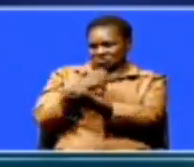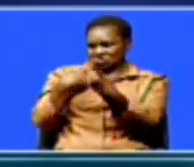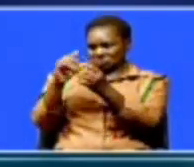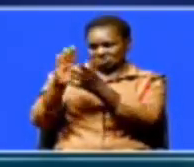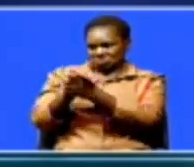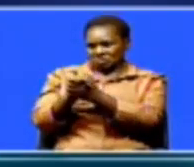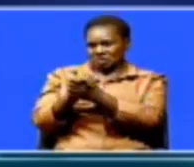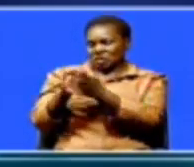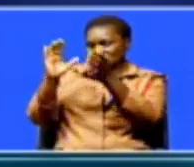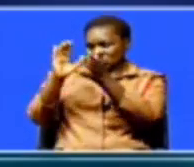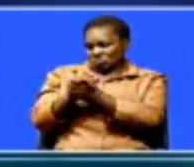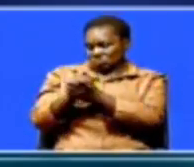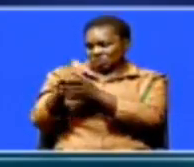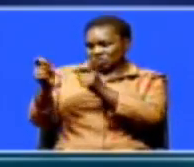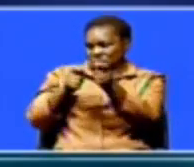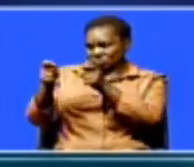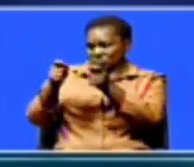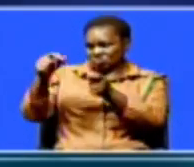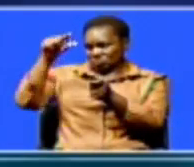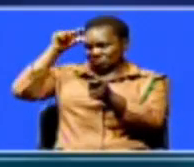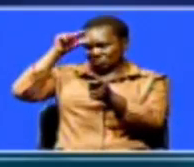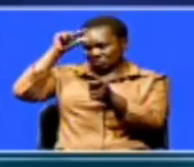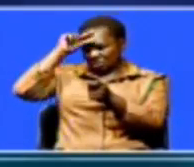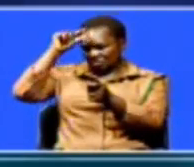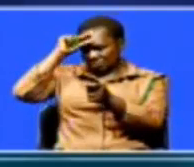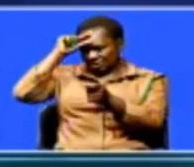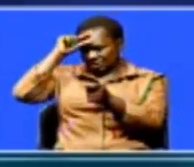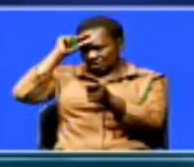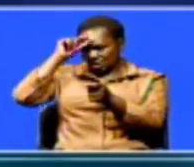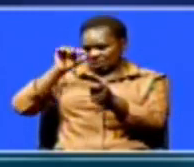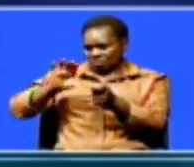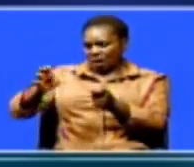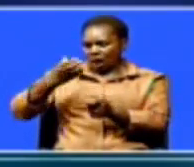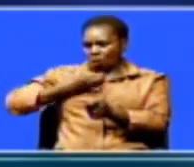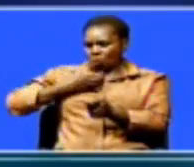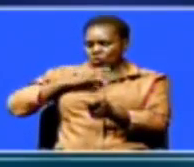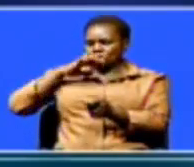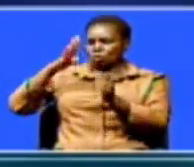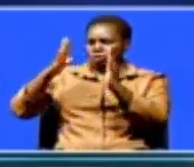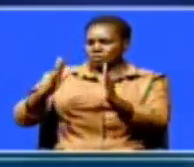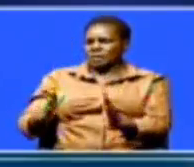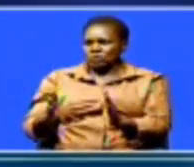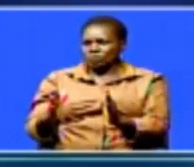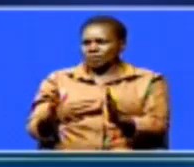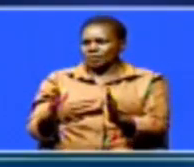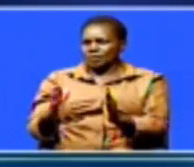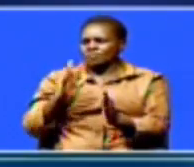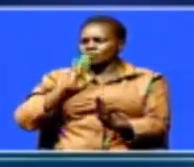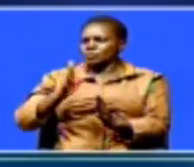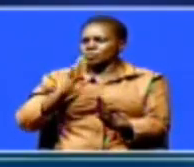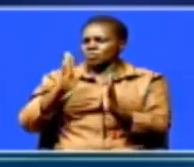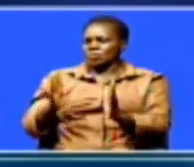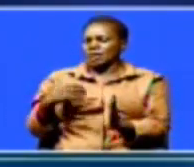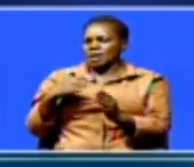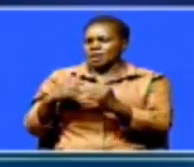Jubilee is the ruling party in this country, and it has its own spokespeople. And the party leader